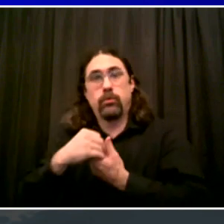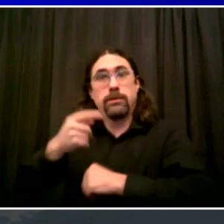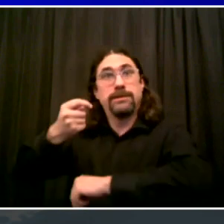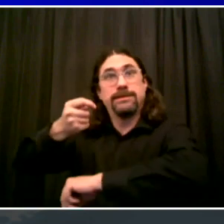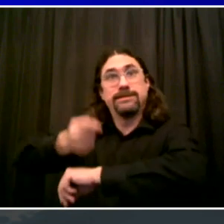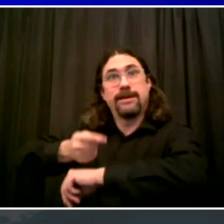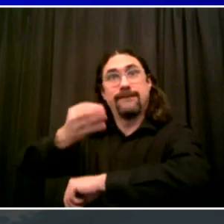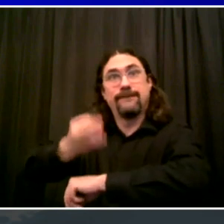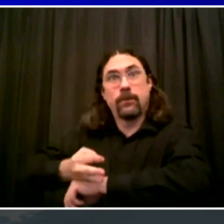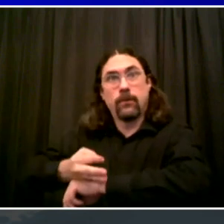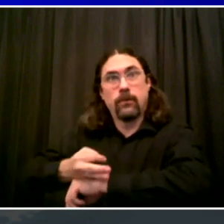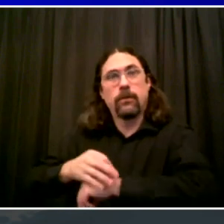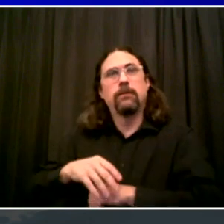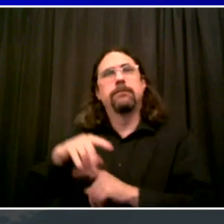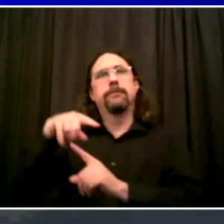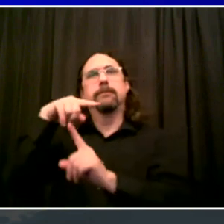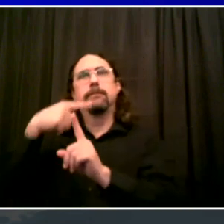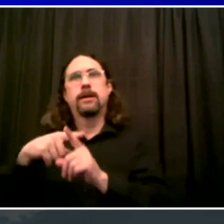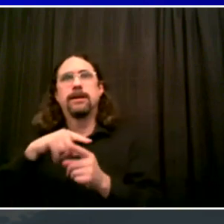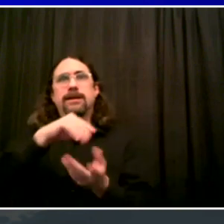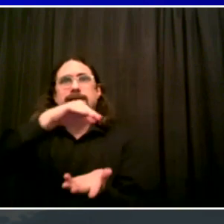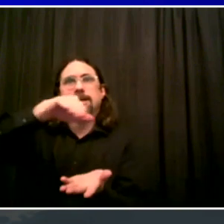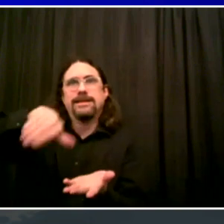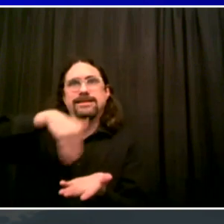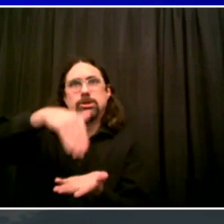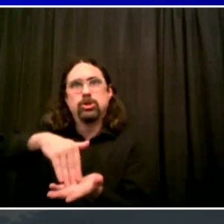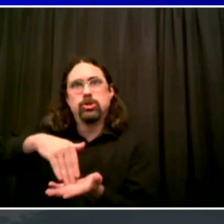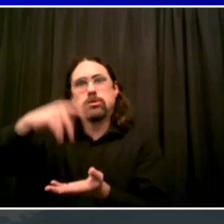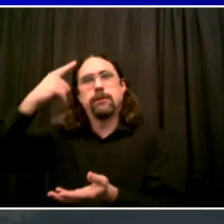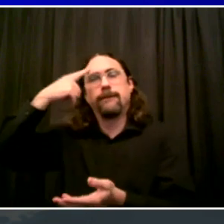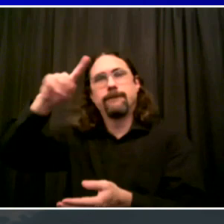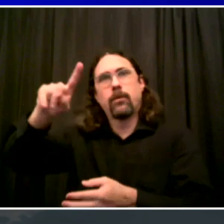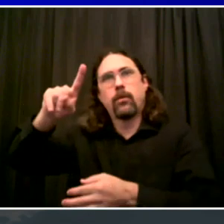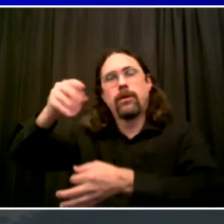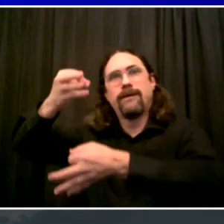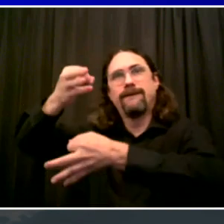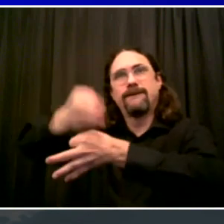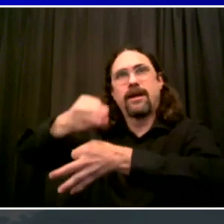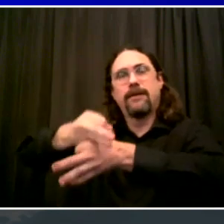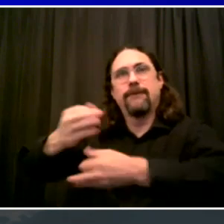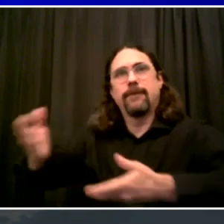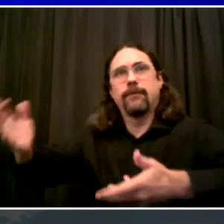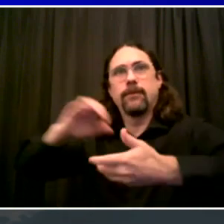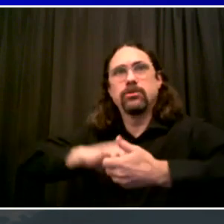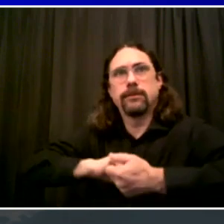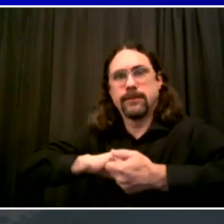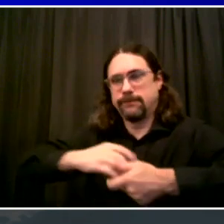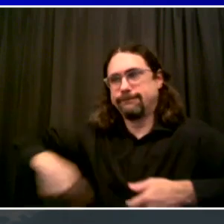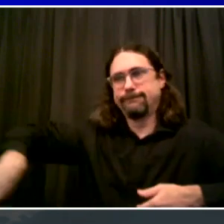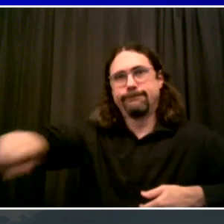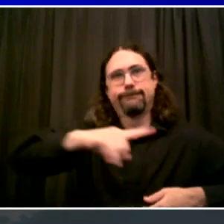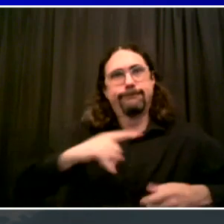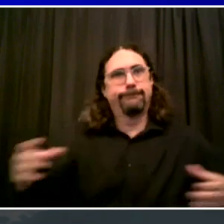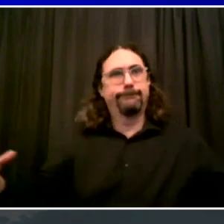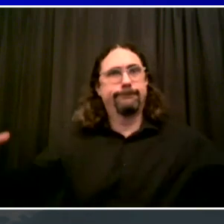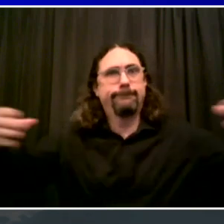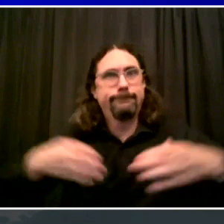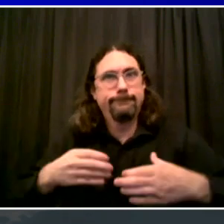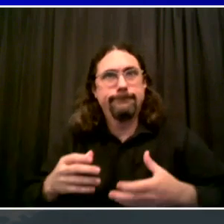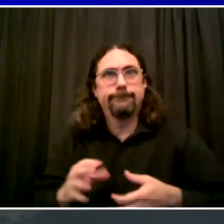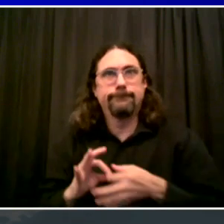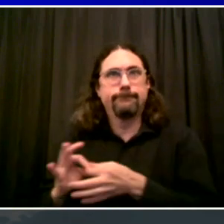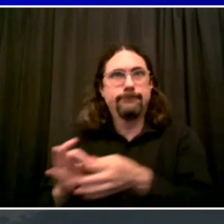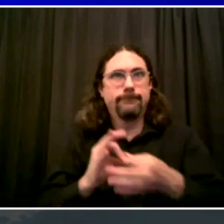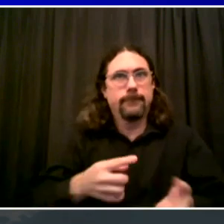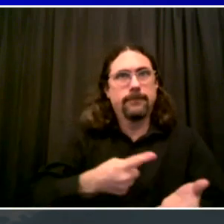our leaders in this administration talking to community members saying, what do you need? What would help? And people said mobile testing.